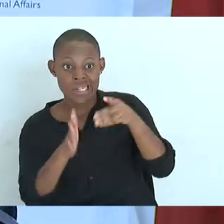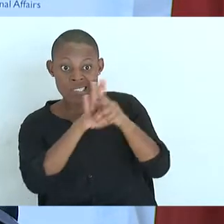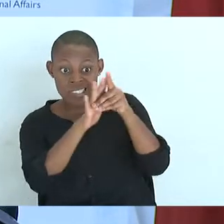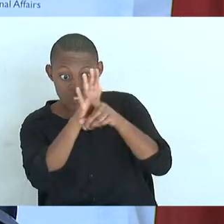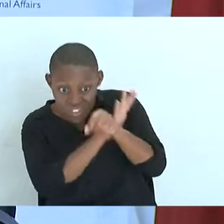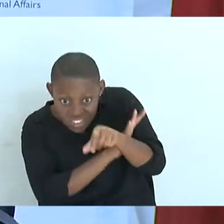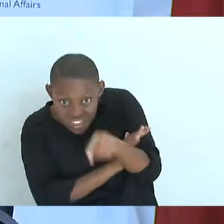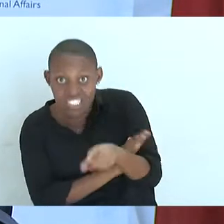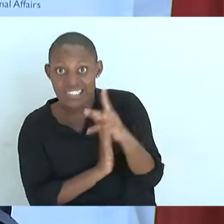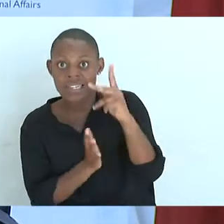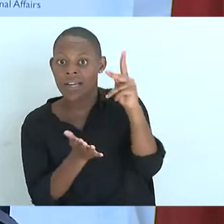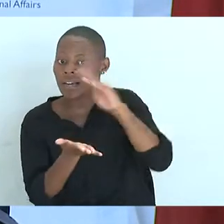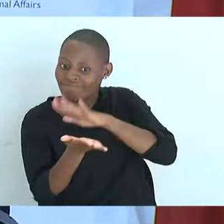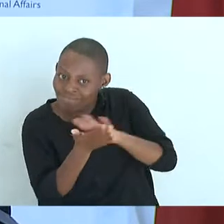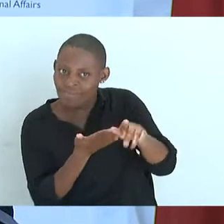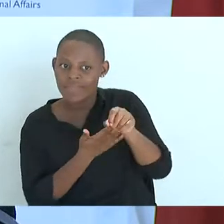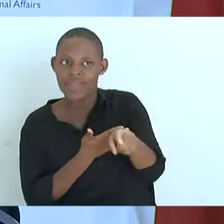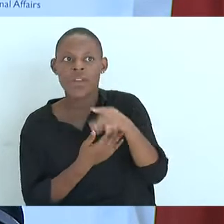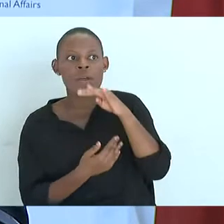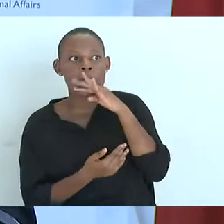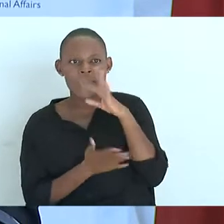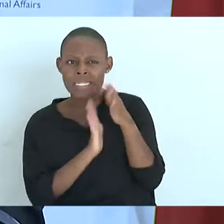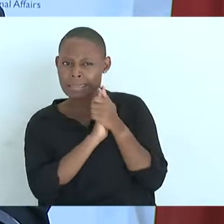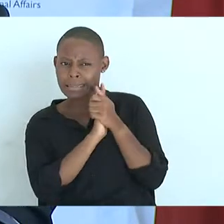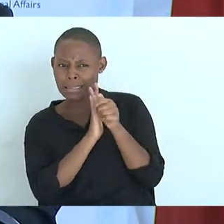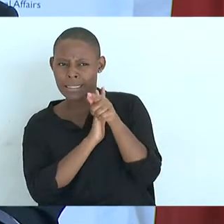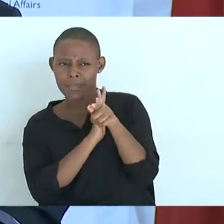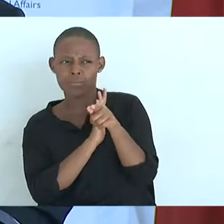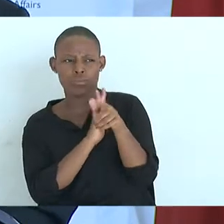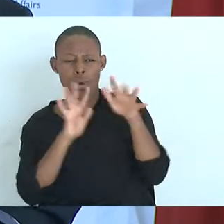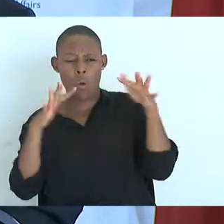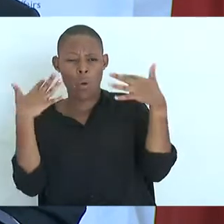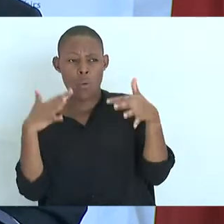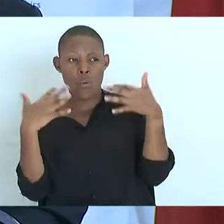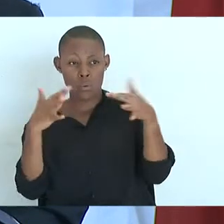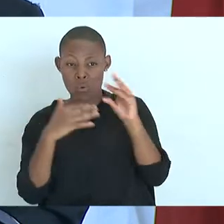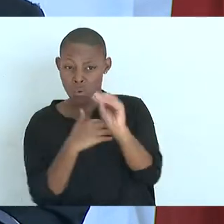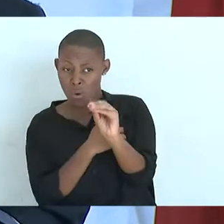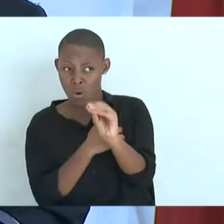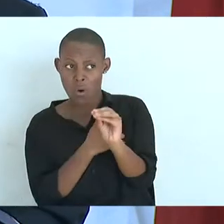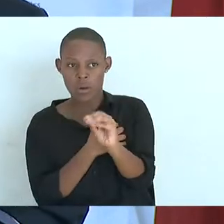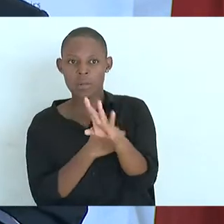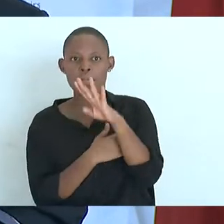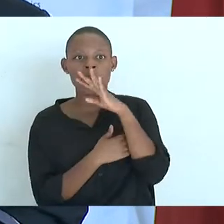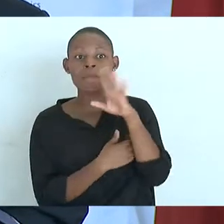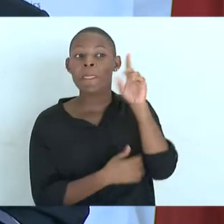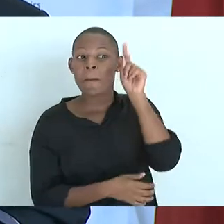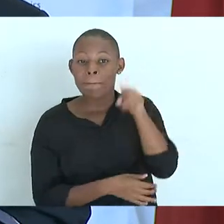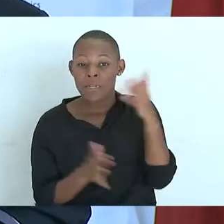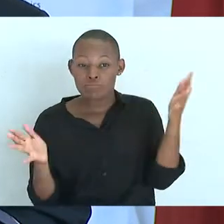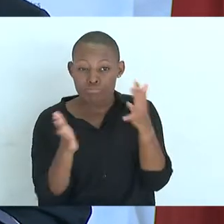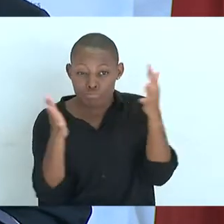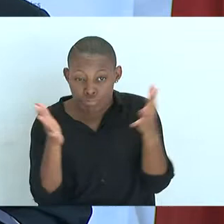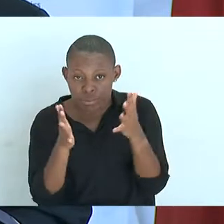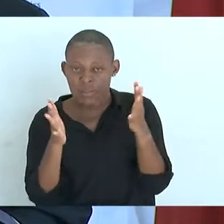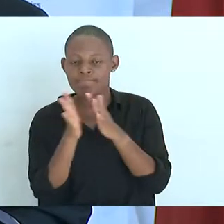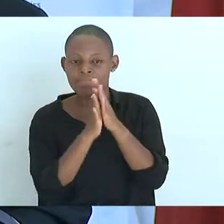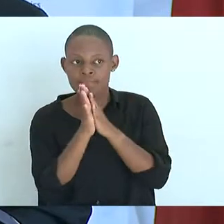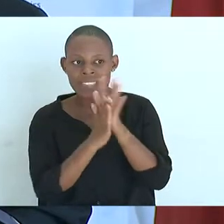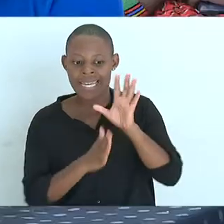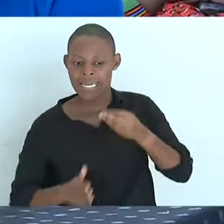is we need to get all our talents to inspire our young people that they can be anything they want to, and